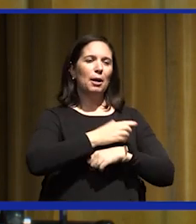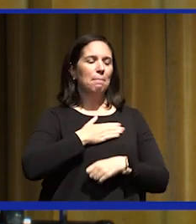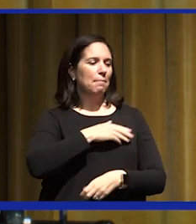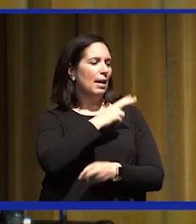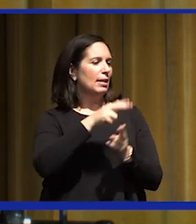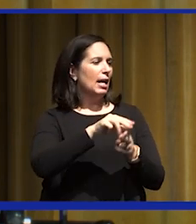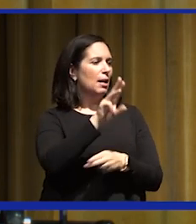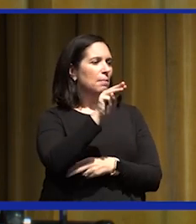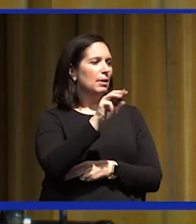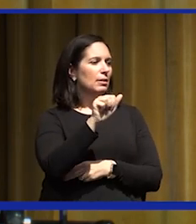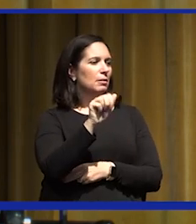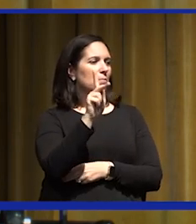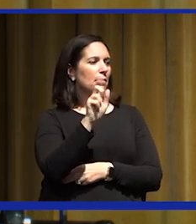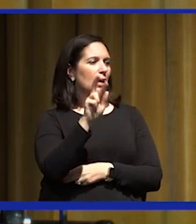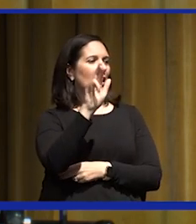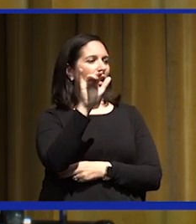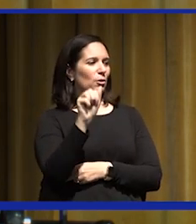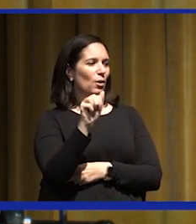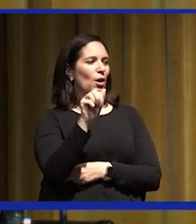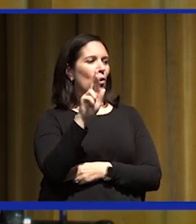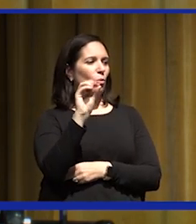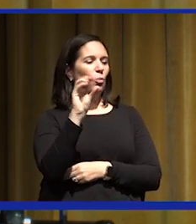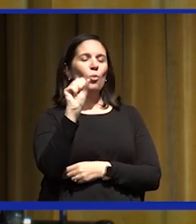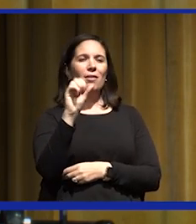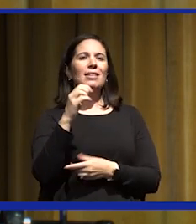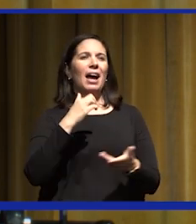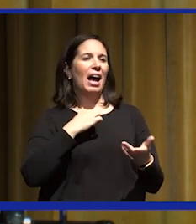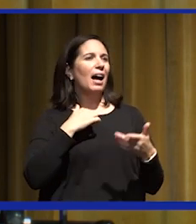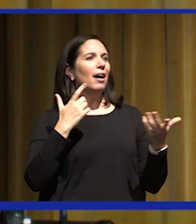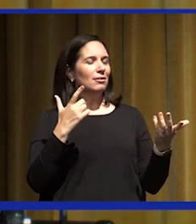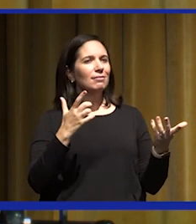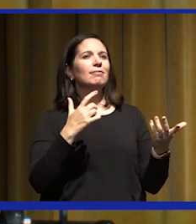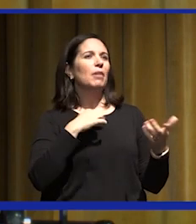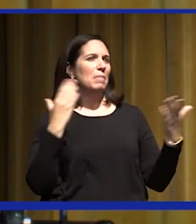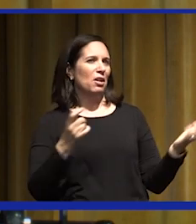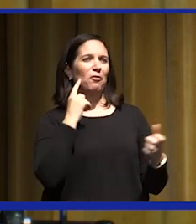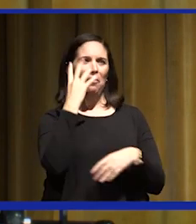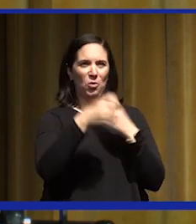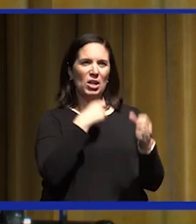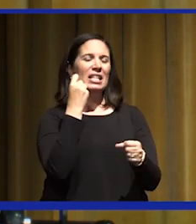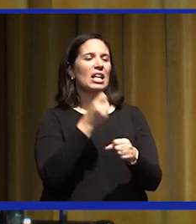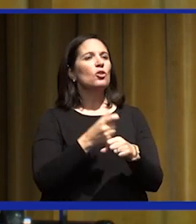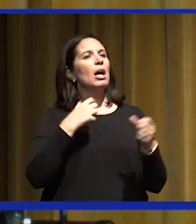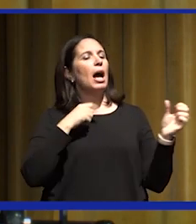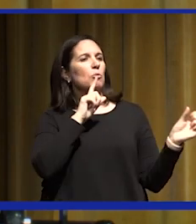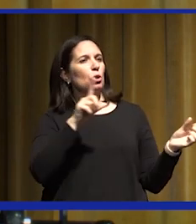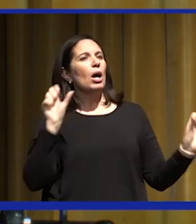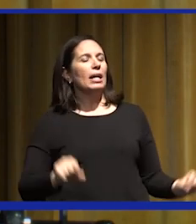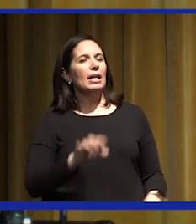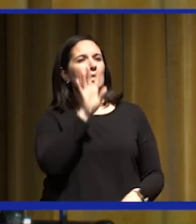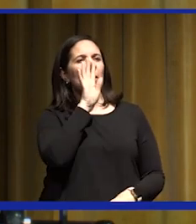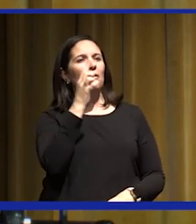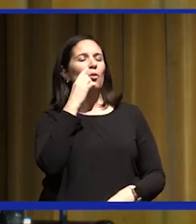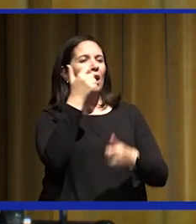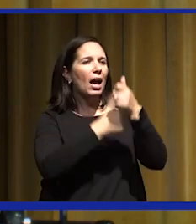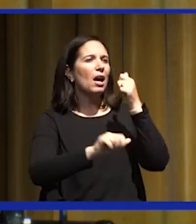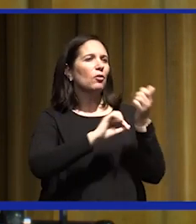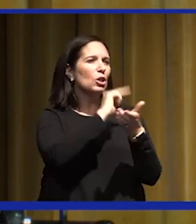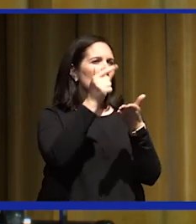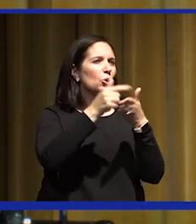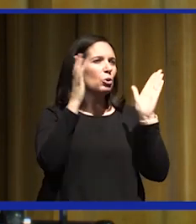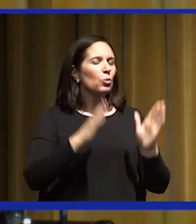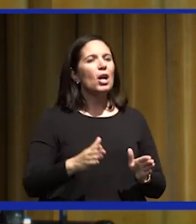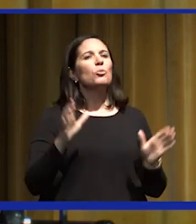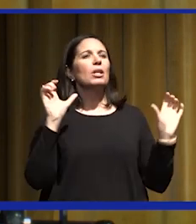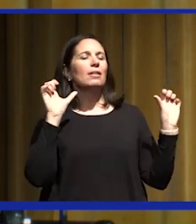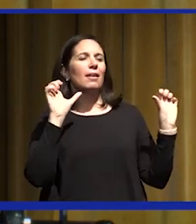for four long, joy-filled years. I'm sure I can speak for every graduate and say that there have been many memories made with the people we used to